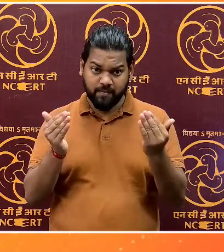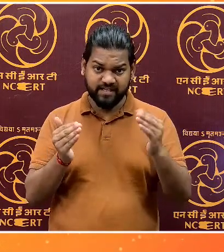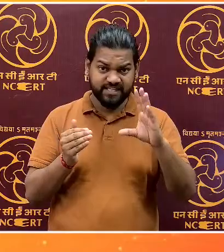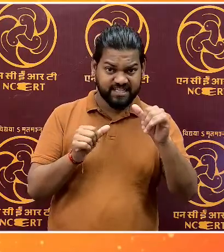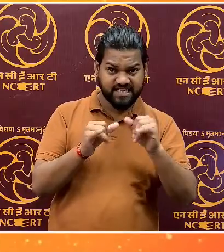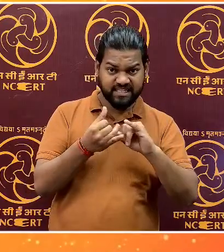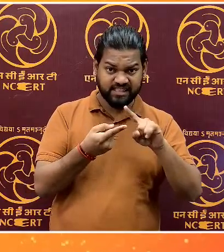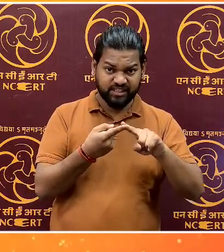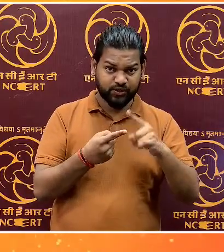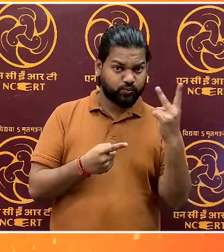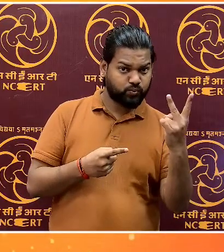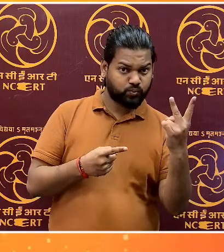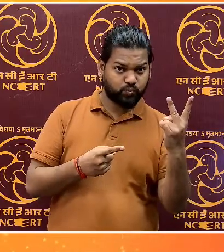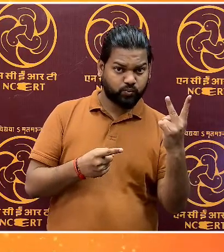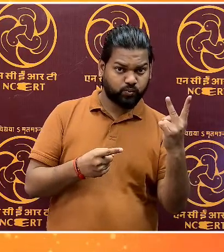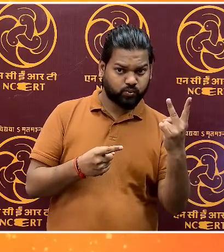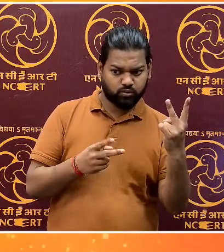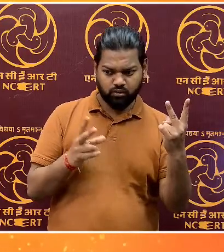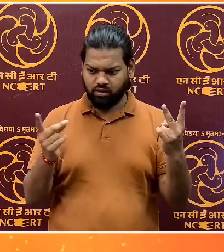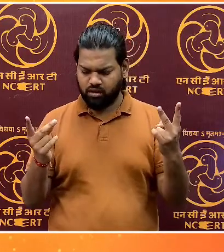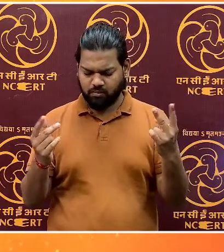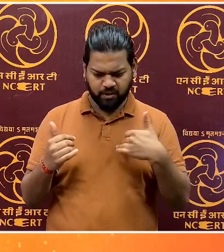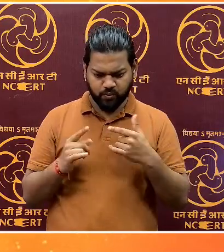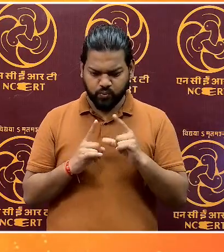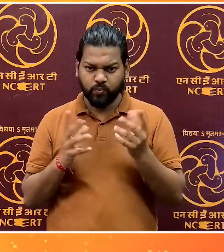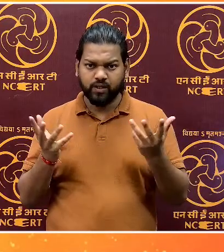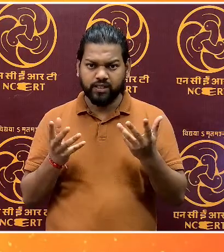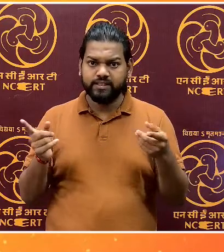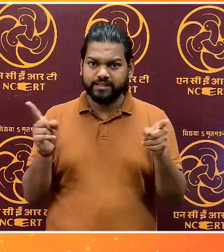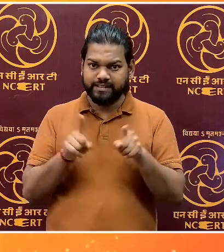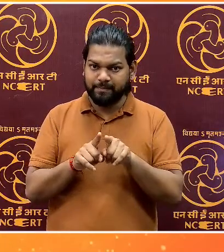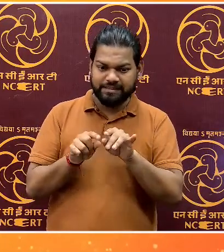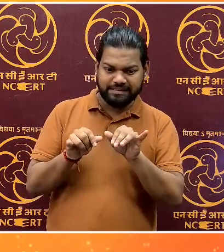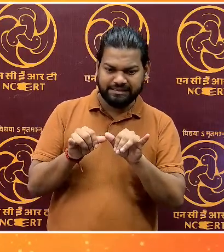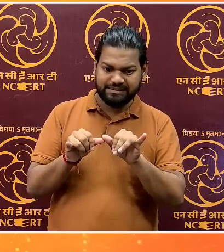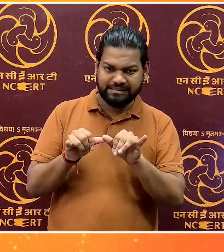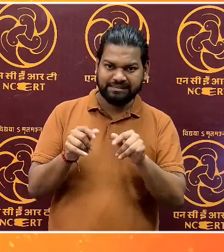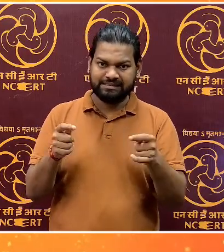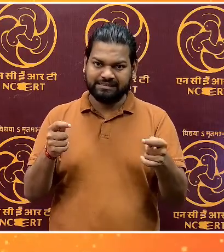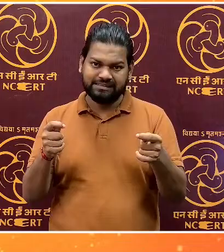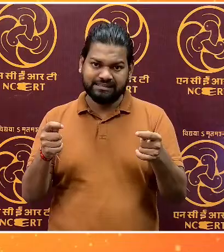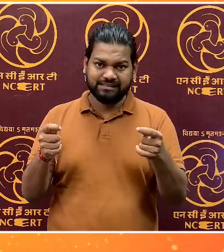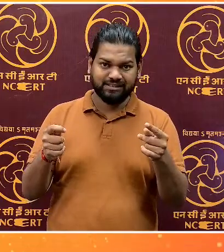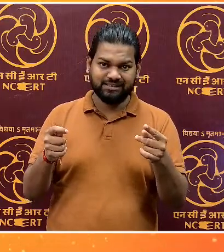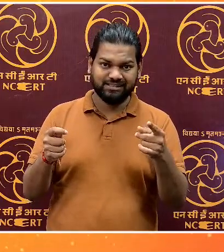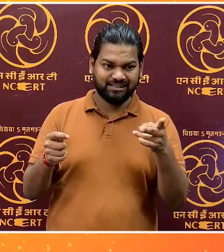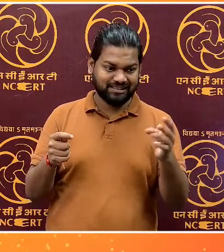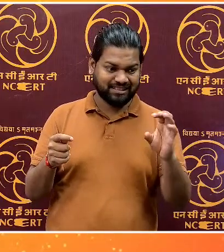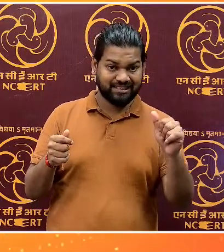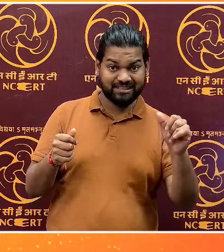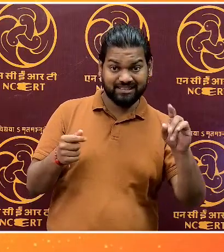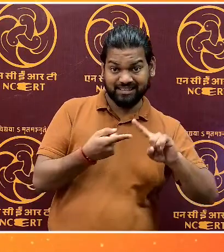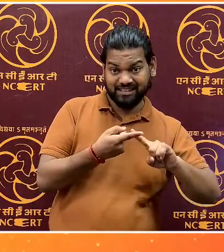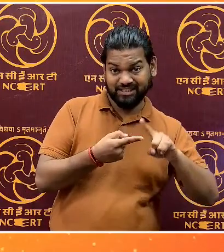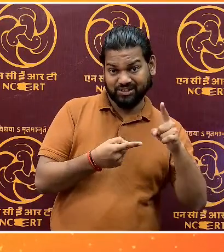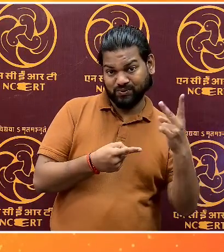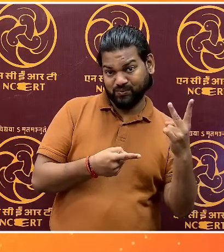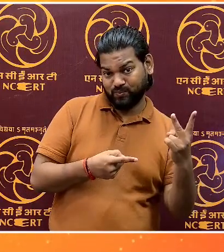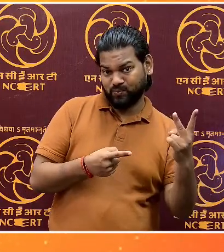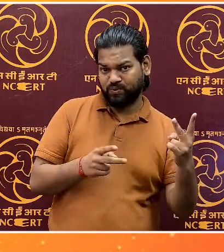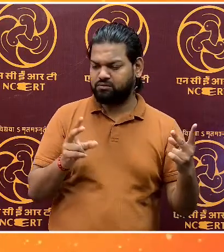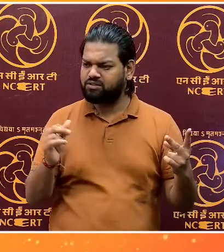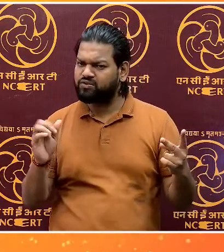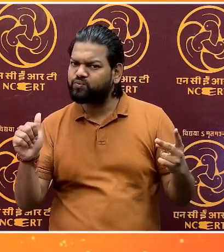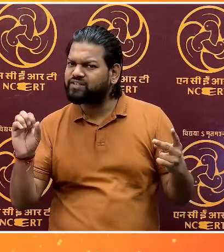2. Alternatively, I can also adjust or make adjustment in case 2 to make it comparable with